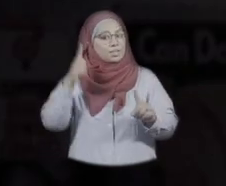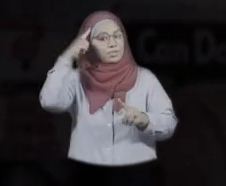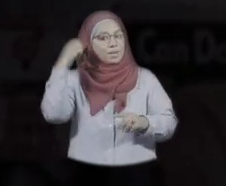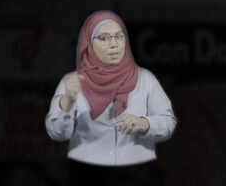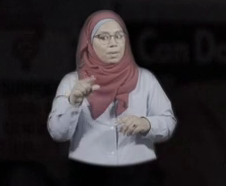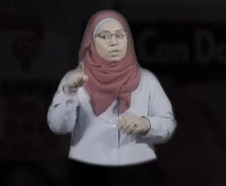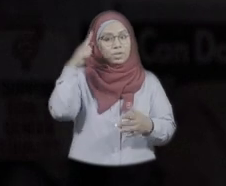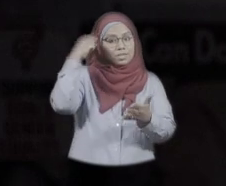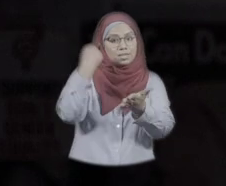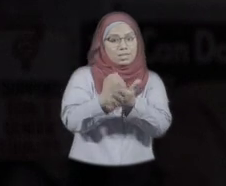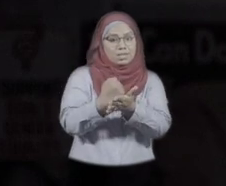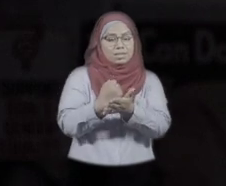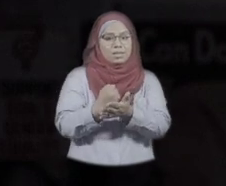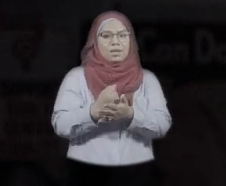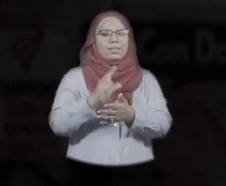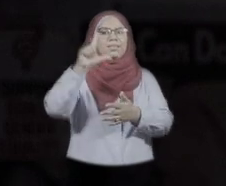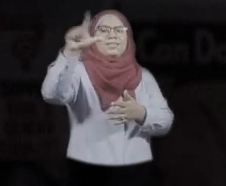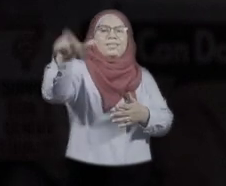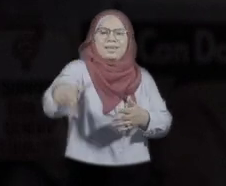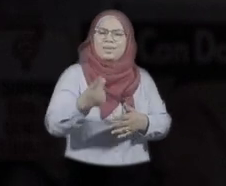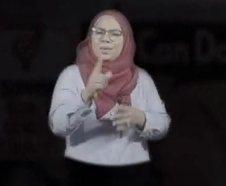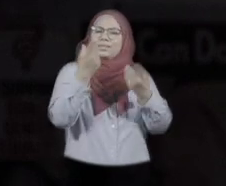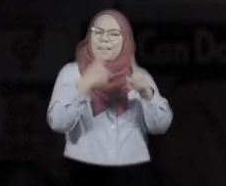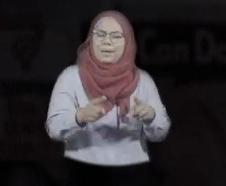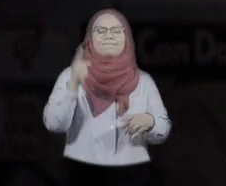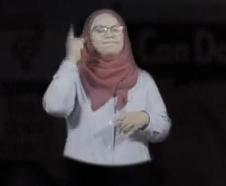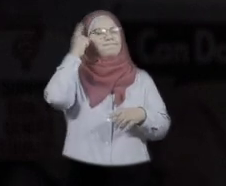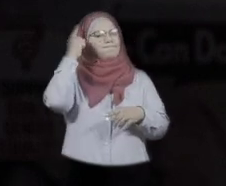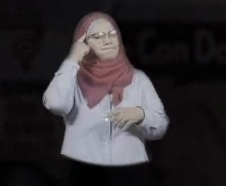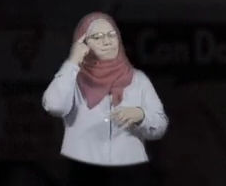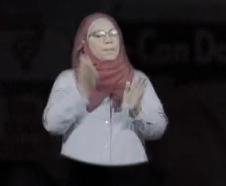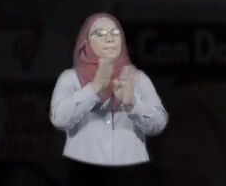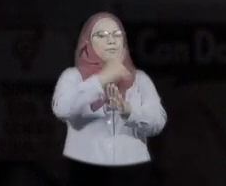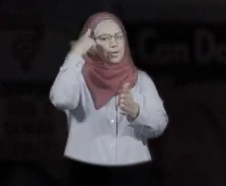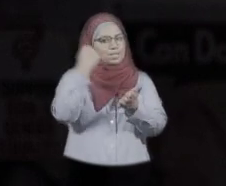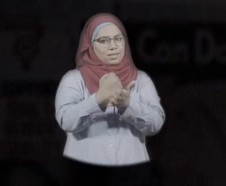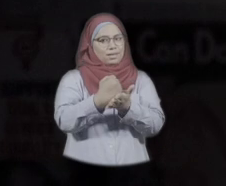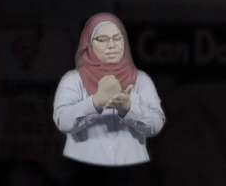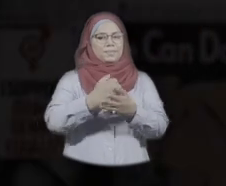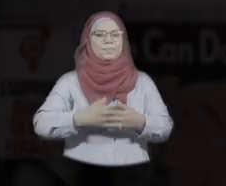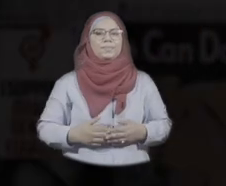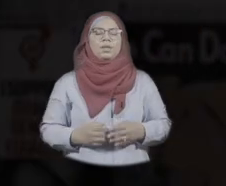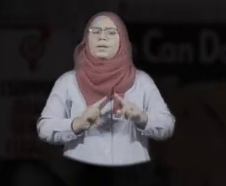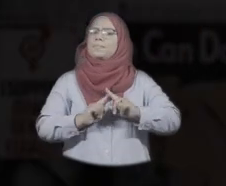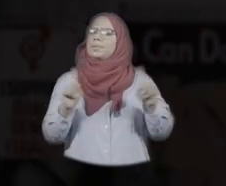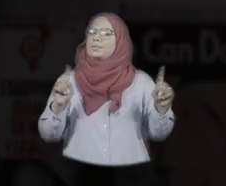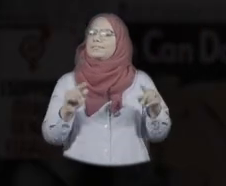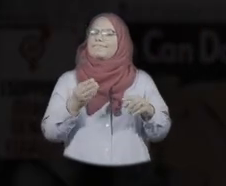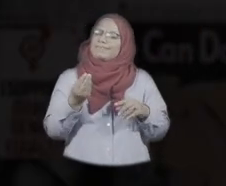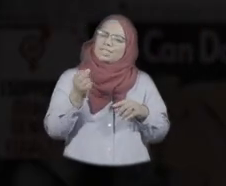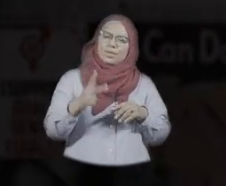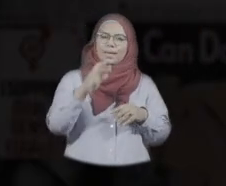sure tinaga decisions takuge consequences takamedu rangala visna fununi decisions nunaga